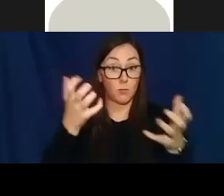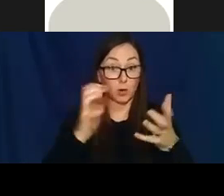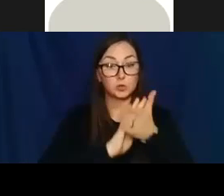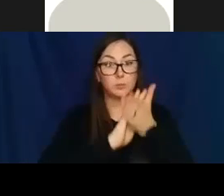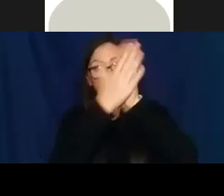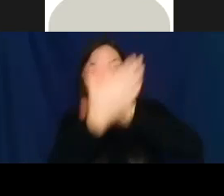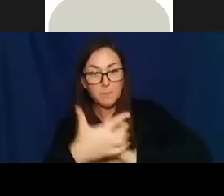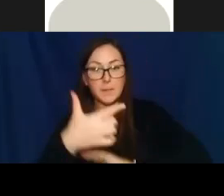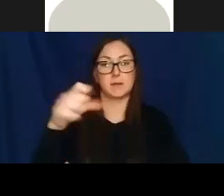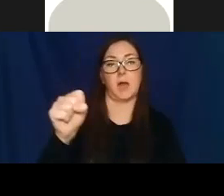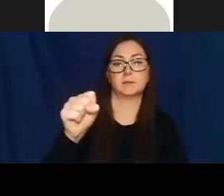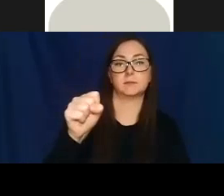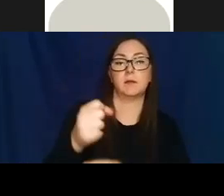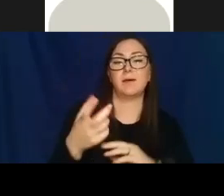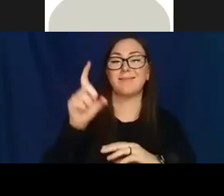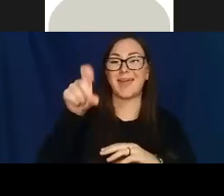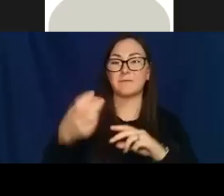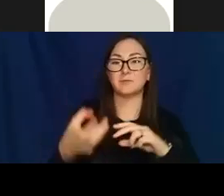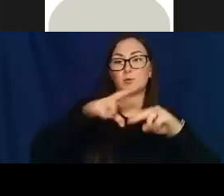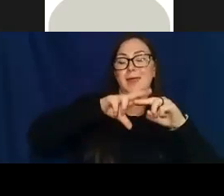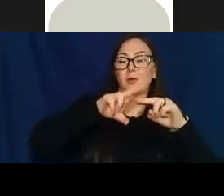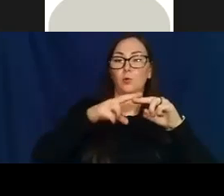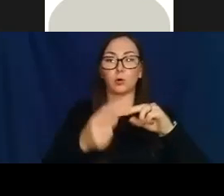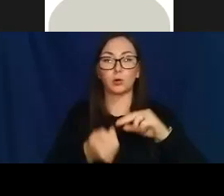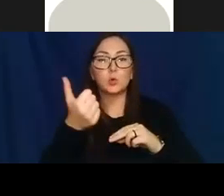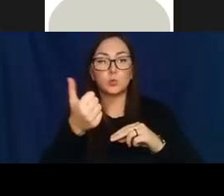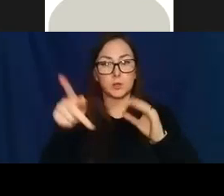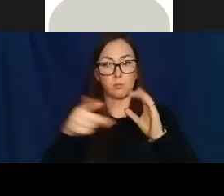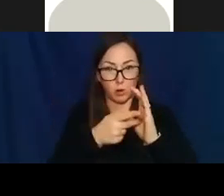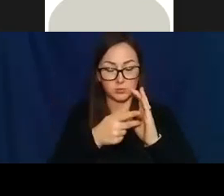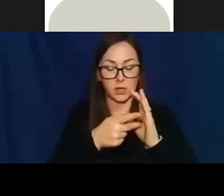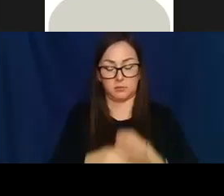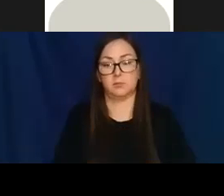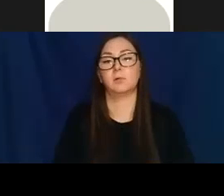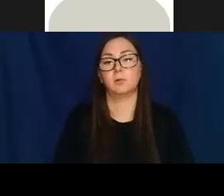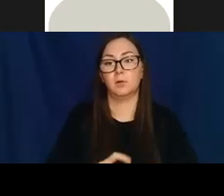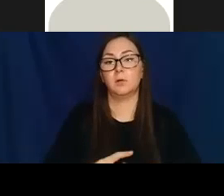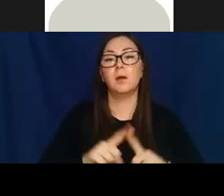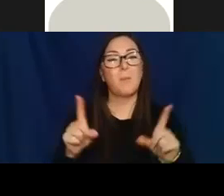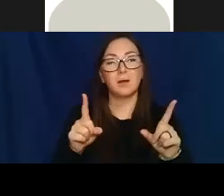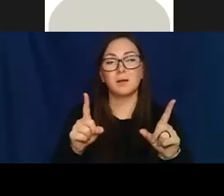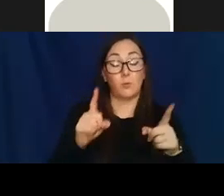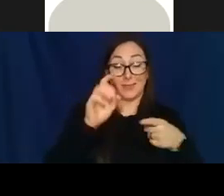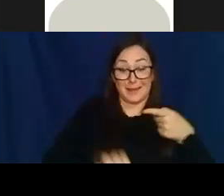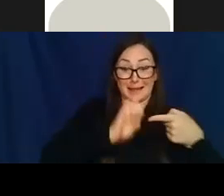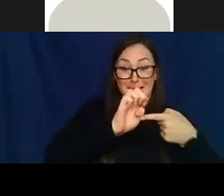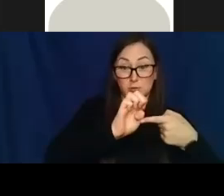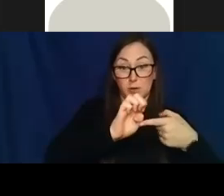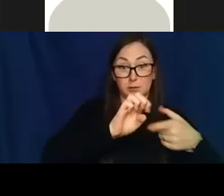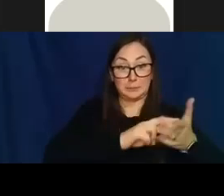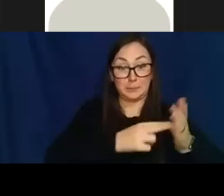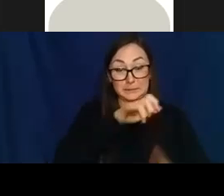about protons, we're just simply talking about loss and gain of electrons, which I stated way back when. We can